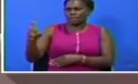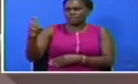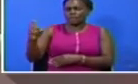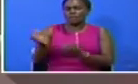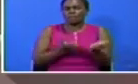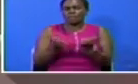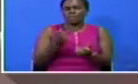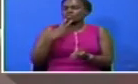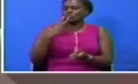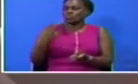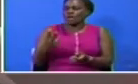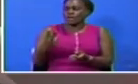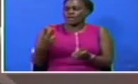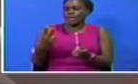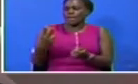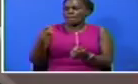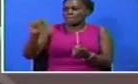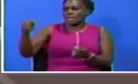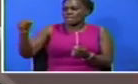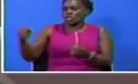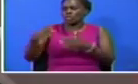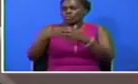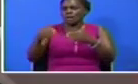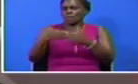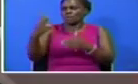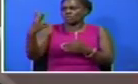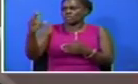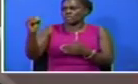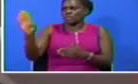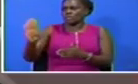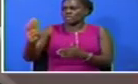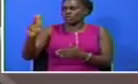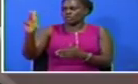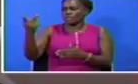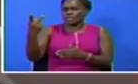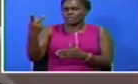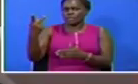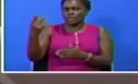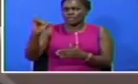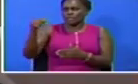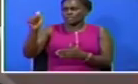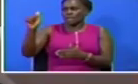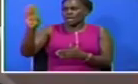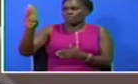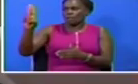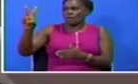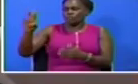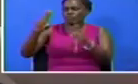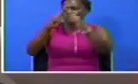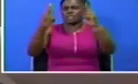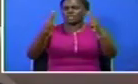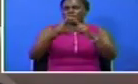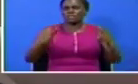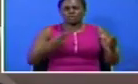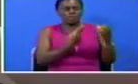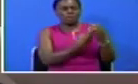of $200 million, or the equivalent of 20 billion Kenya shillings, by Jabavu Village and our international partners is a clear vote